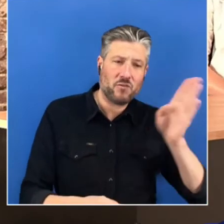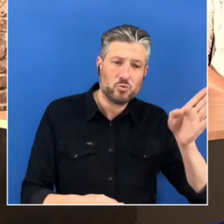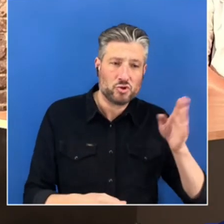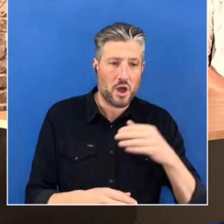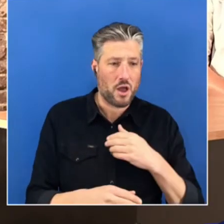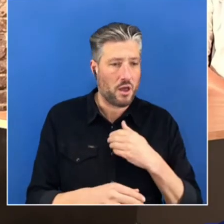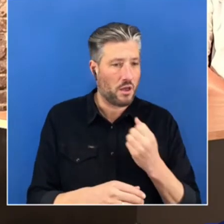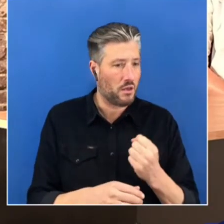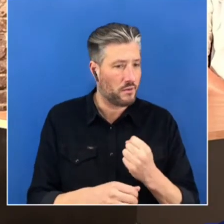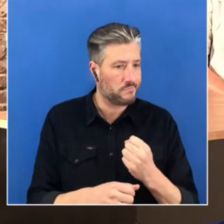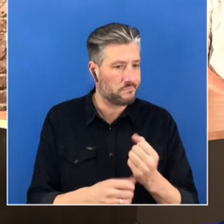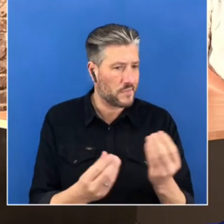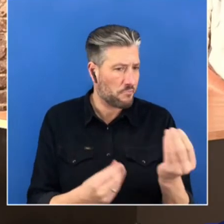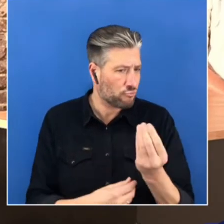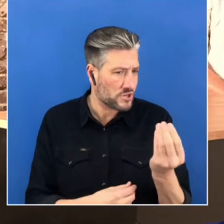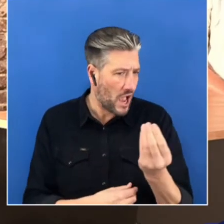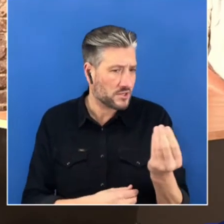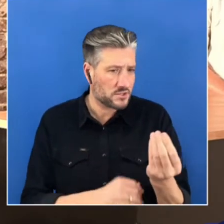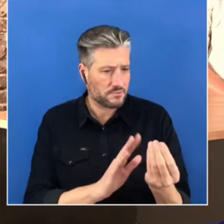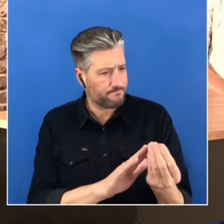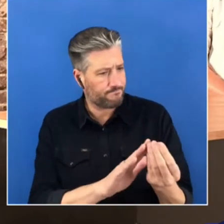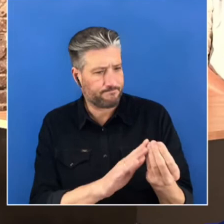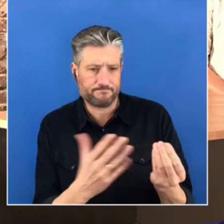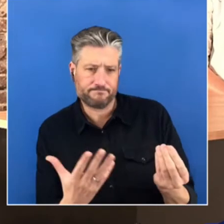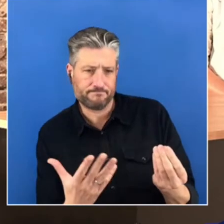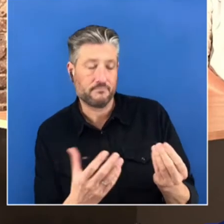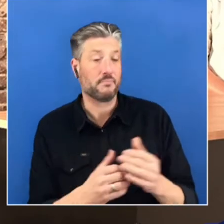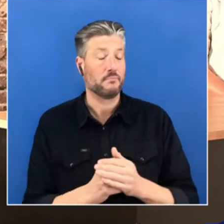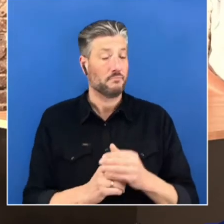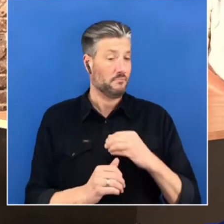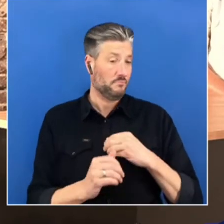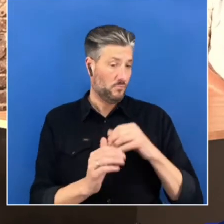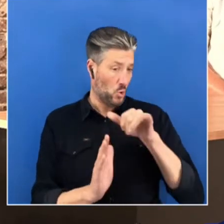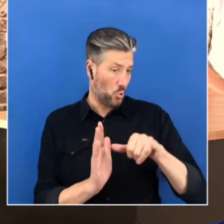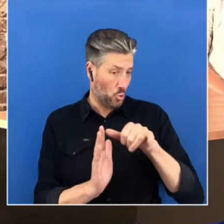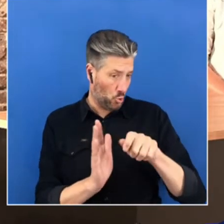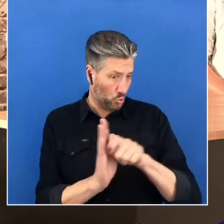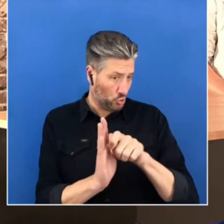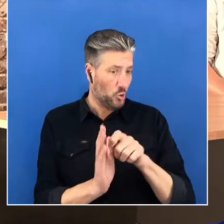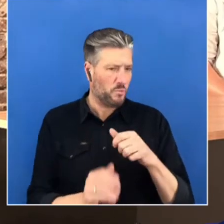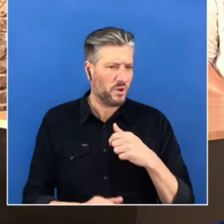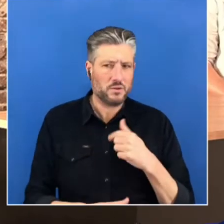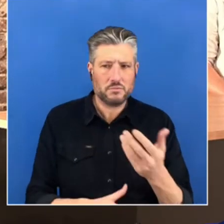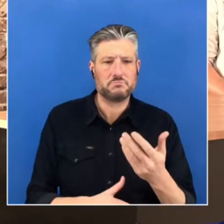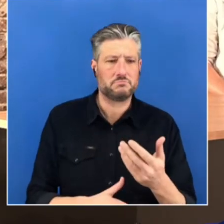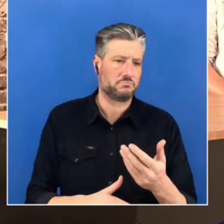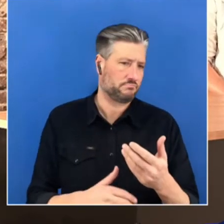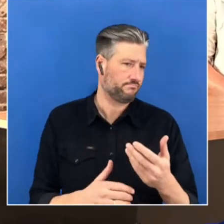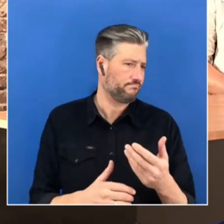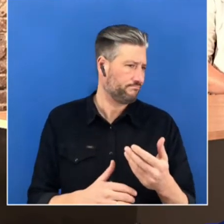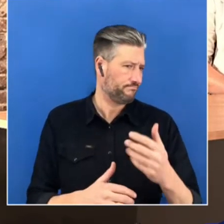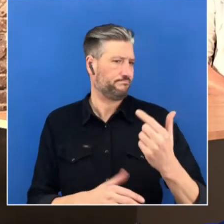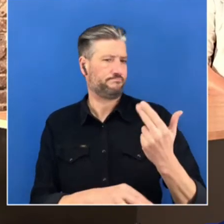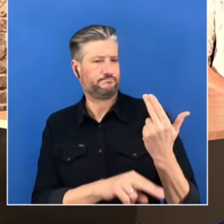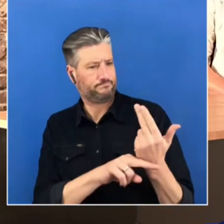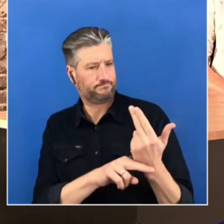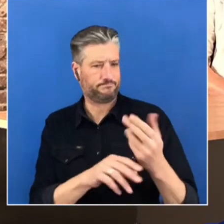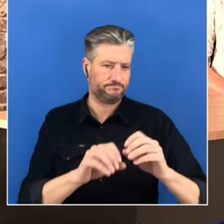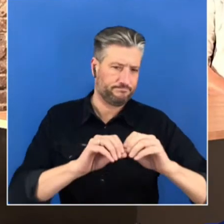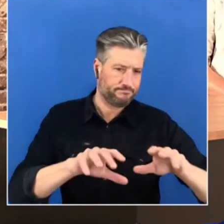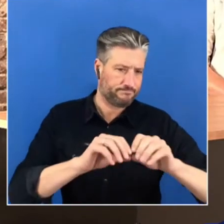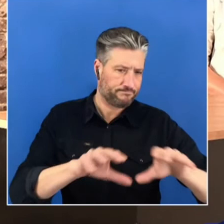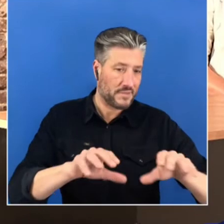channel updated with all of our new our future product updates, as well as our Twitter account. So just to plug that Twitter account one more time, it's